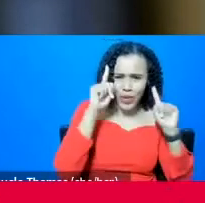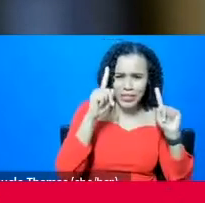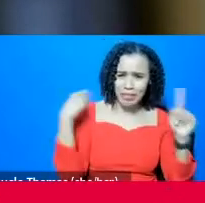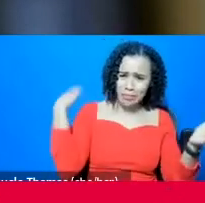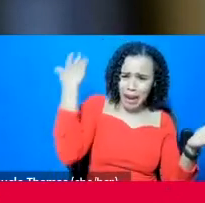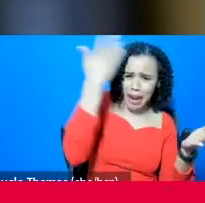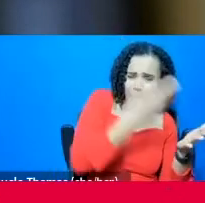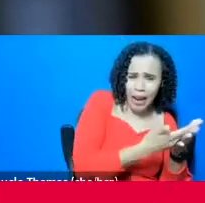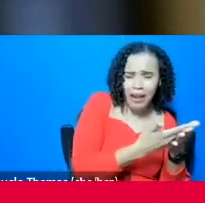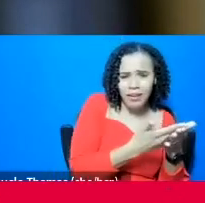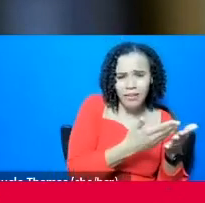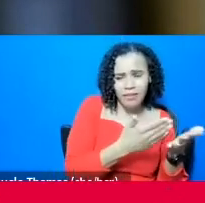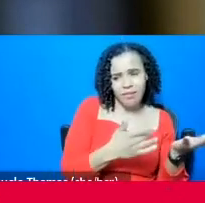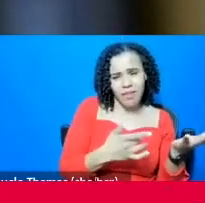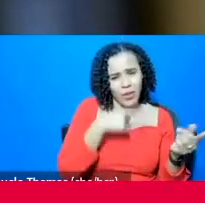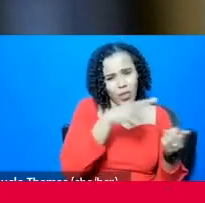really